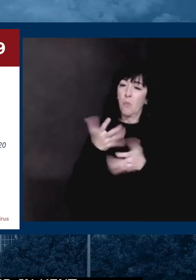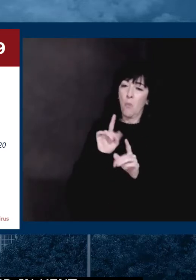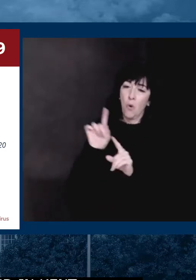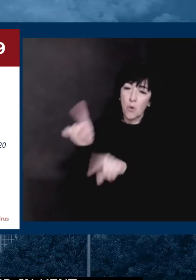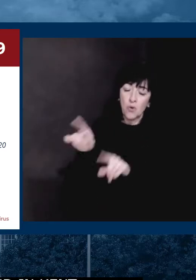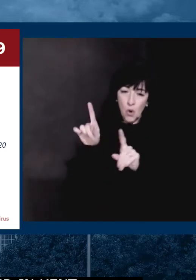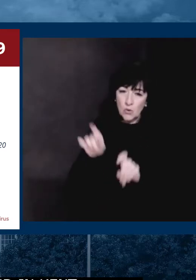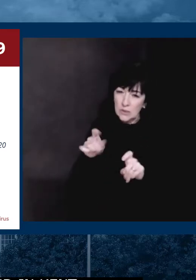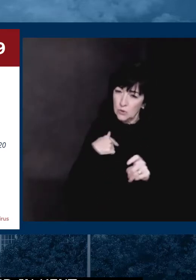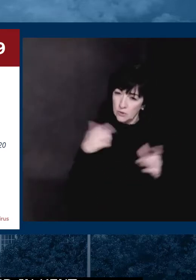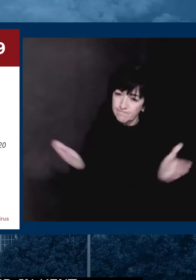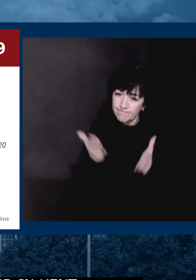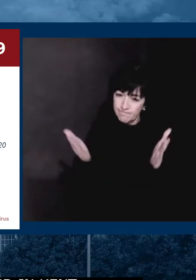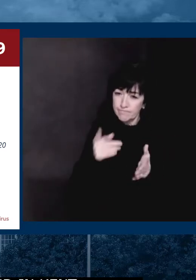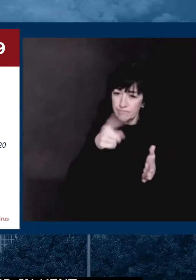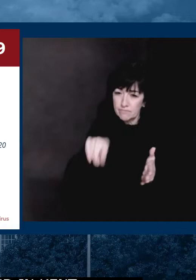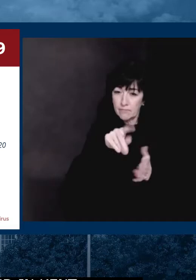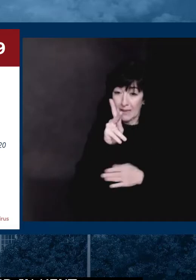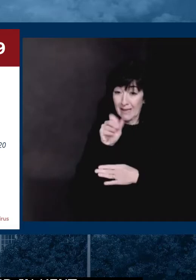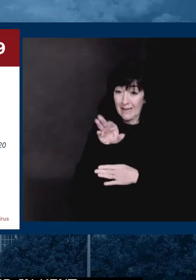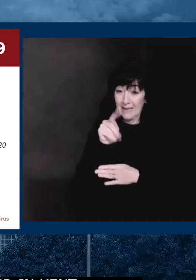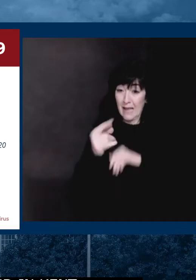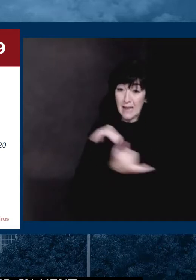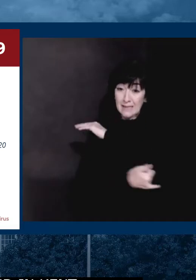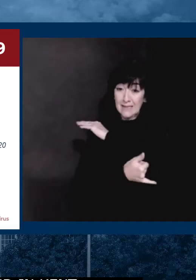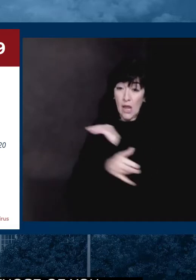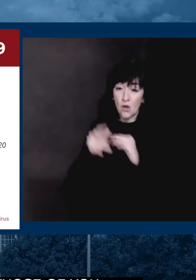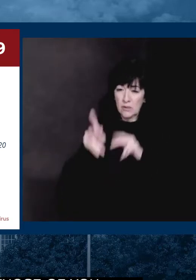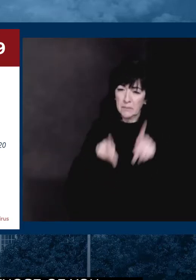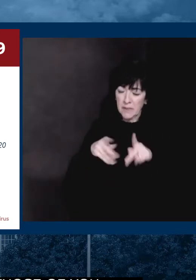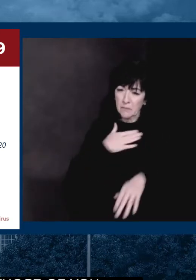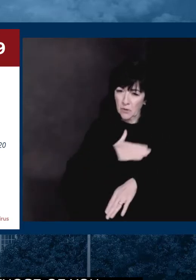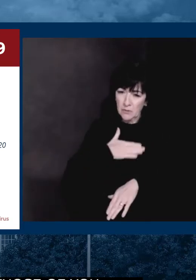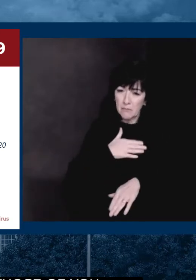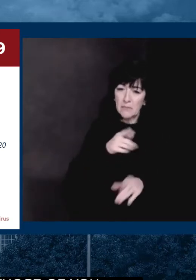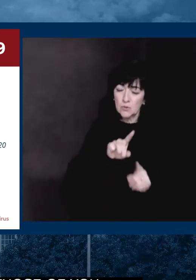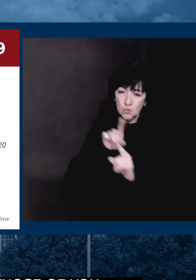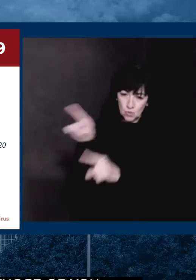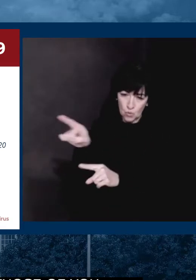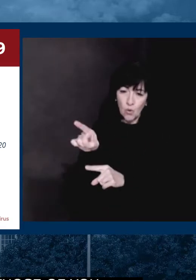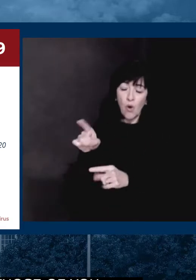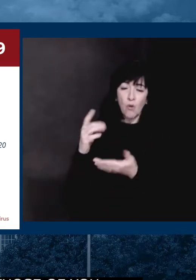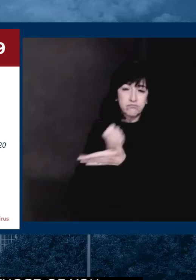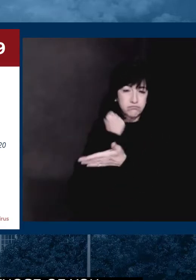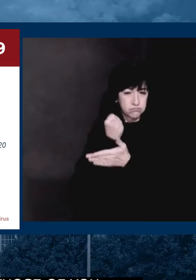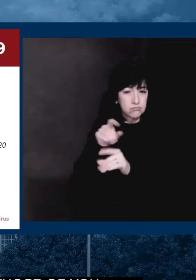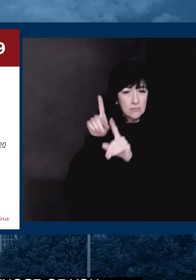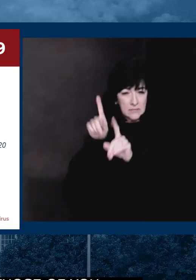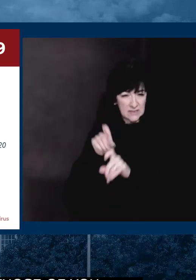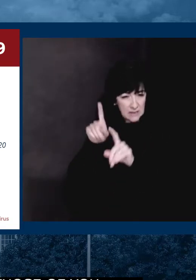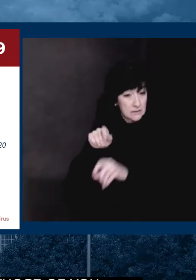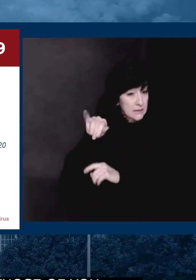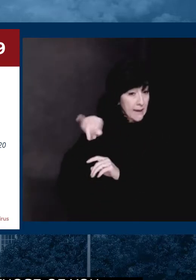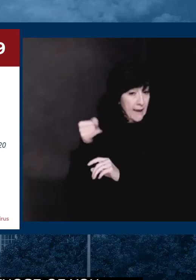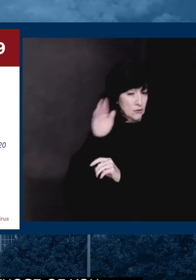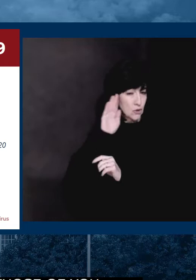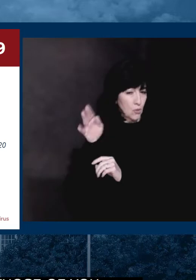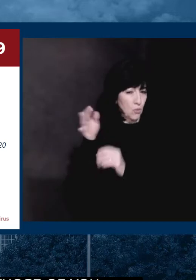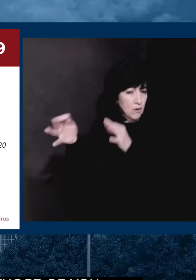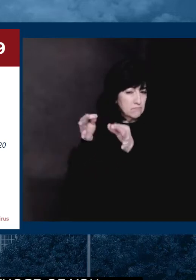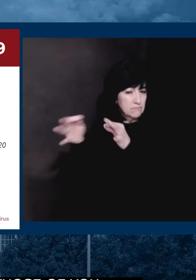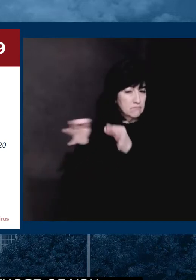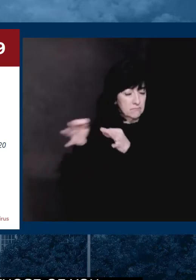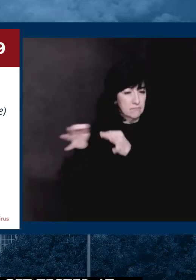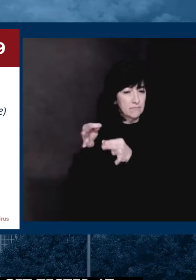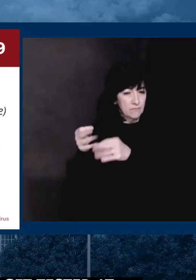please make sure you get tested at one of our testing sites, and AJ will talk about that. So if you look, I mentioned